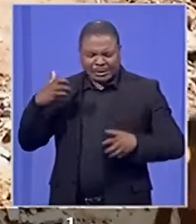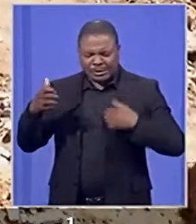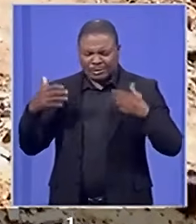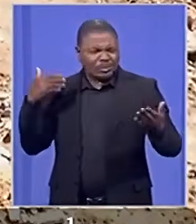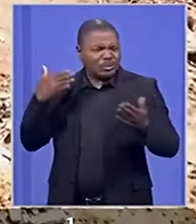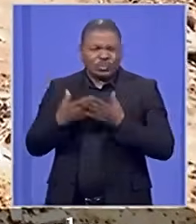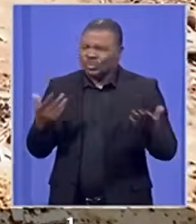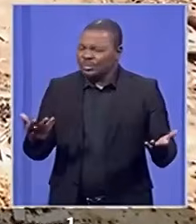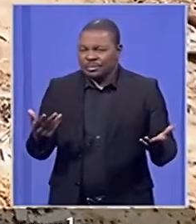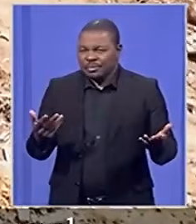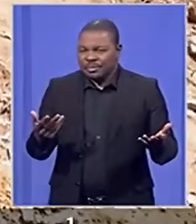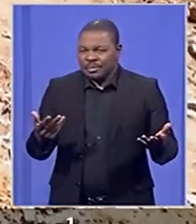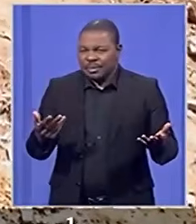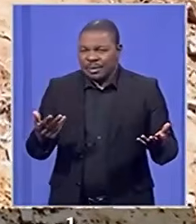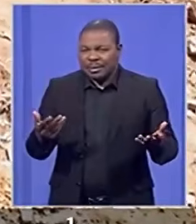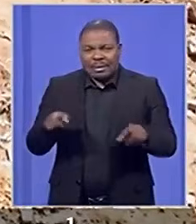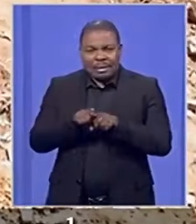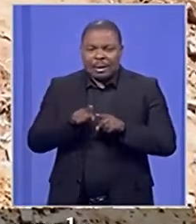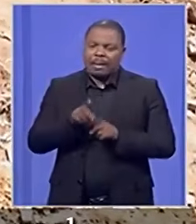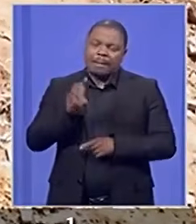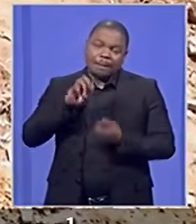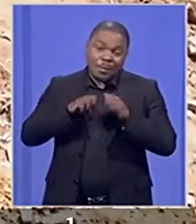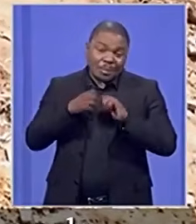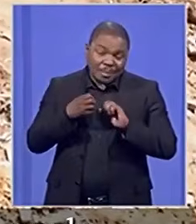like water problems.